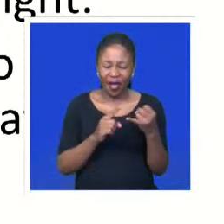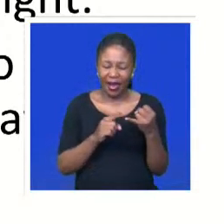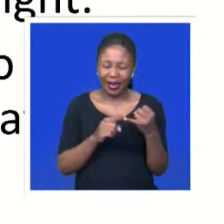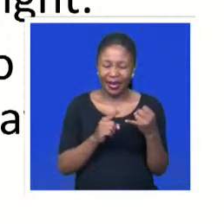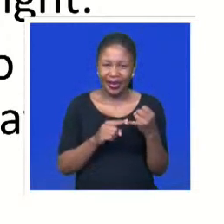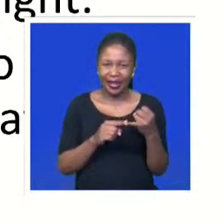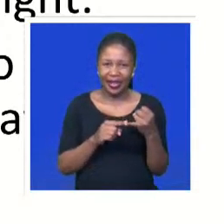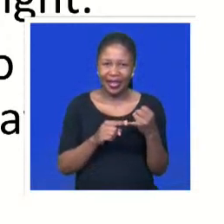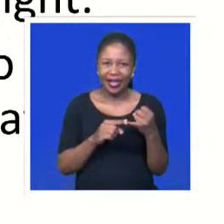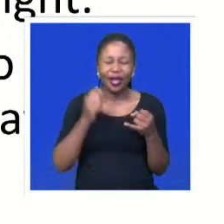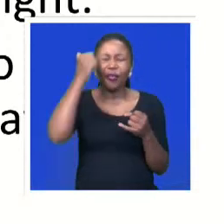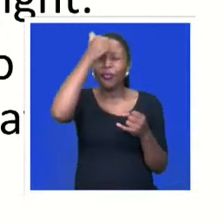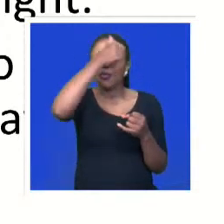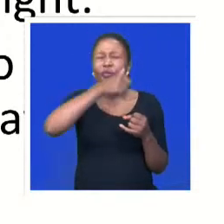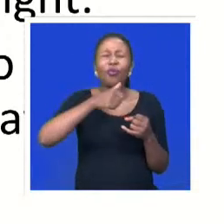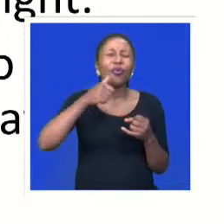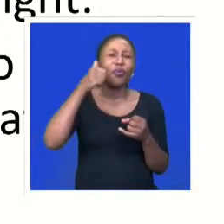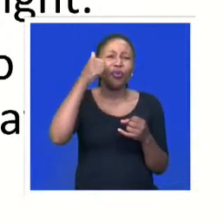self-existing.